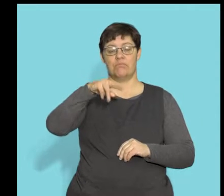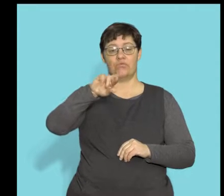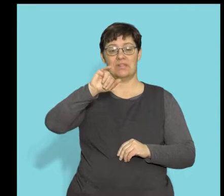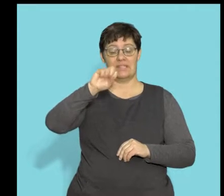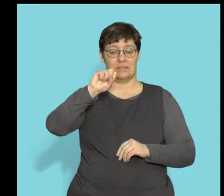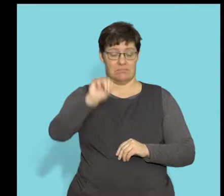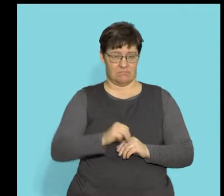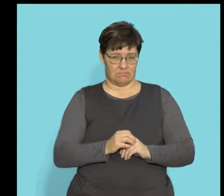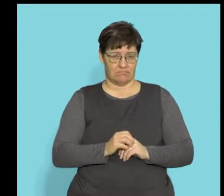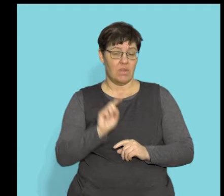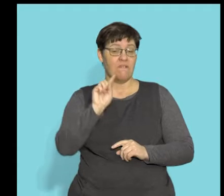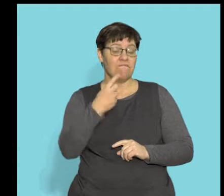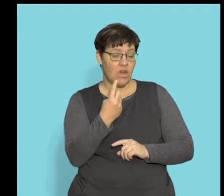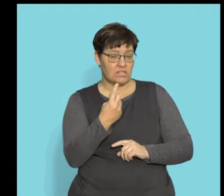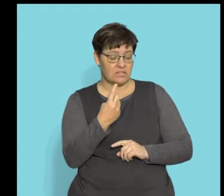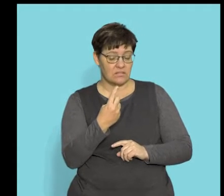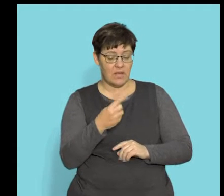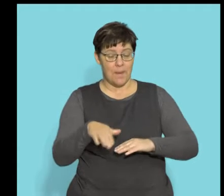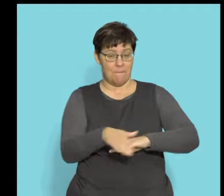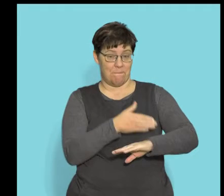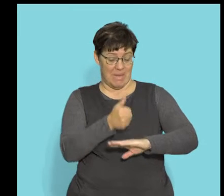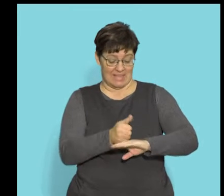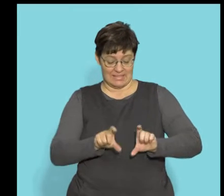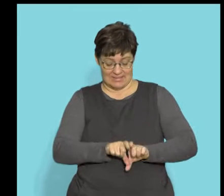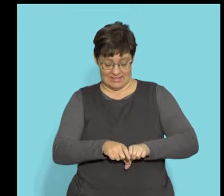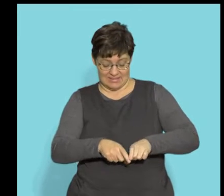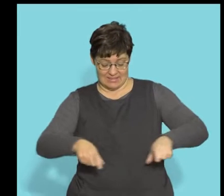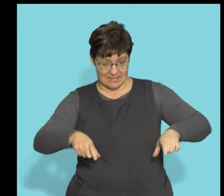of the base, which is the bottom rectangle. So we